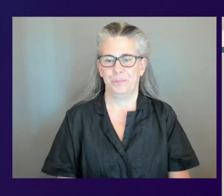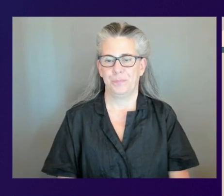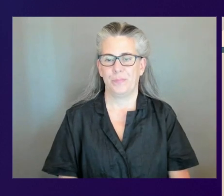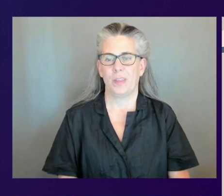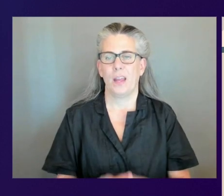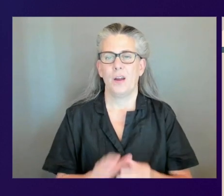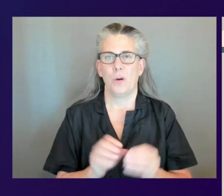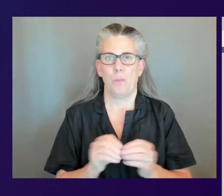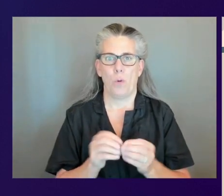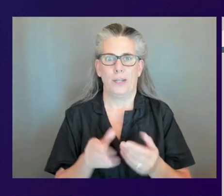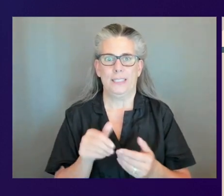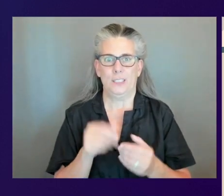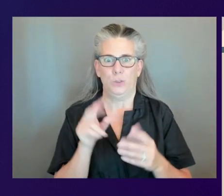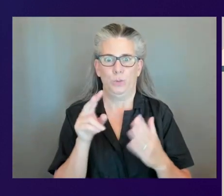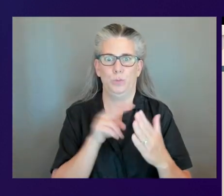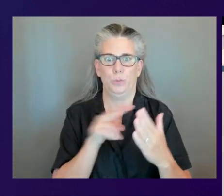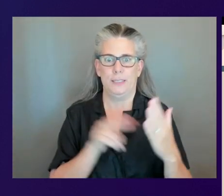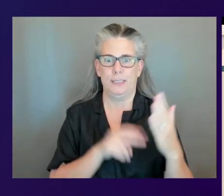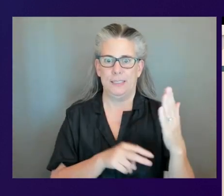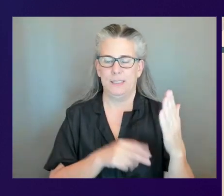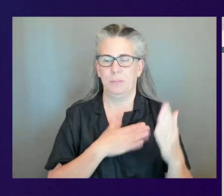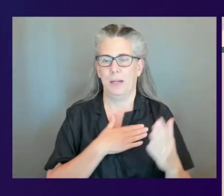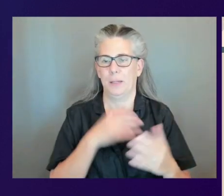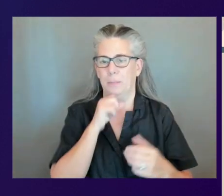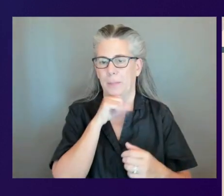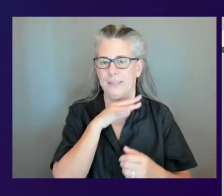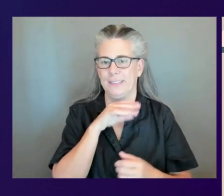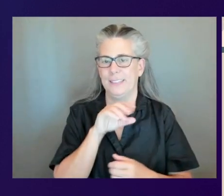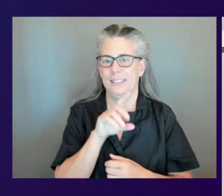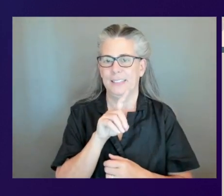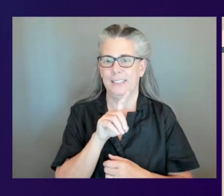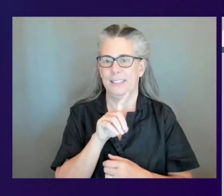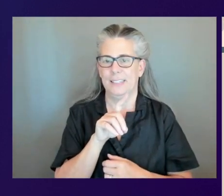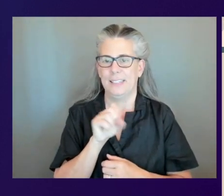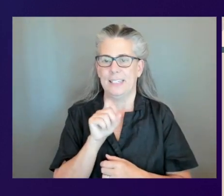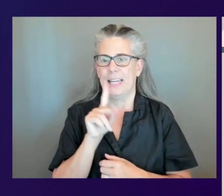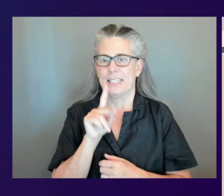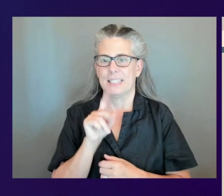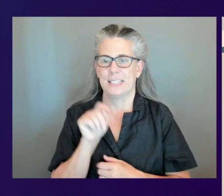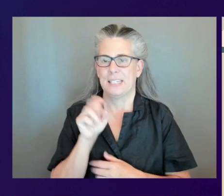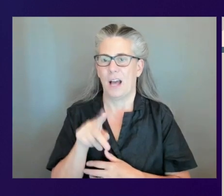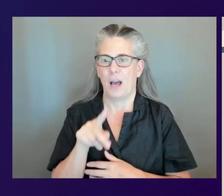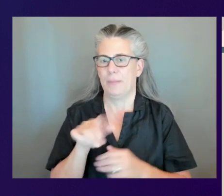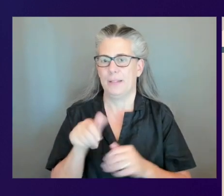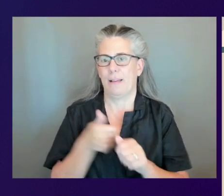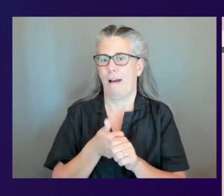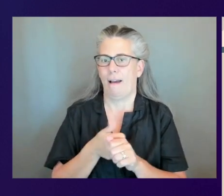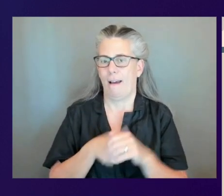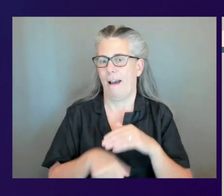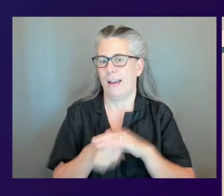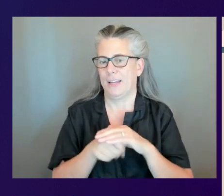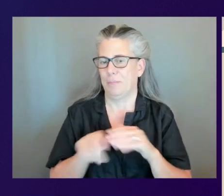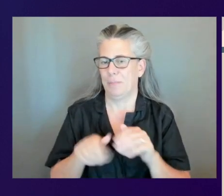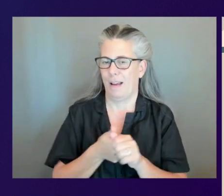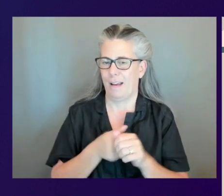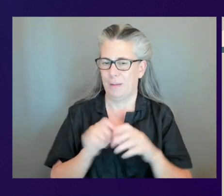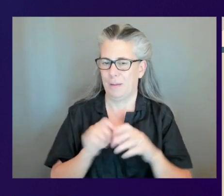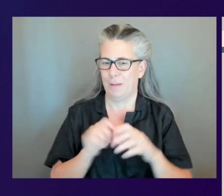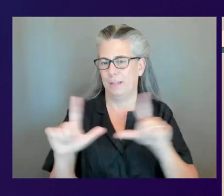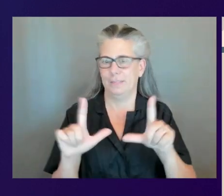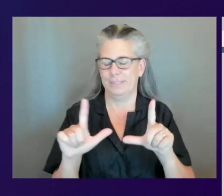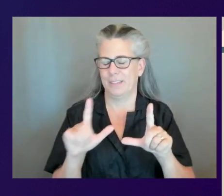everyone because my messy desktop is hiding behind there. So I'm just going to hide my